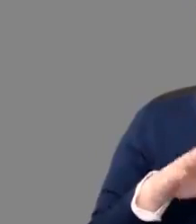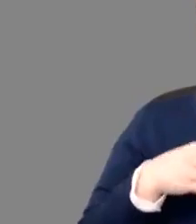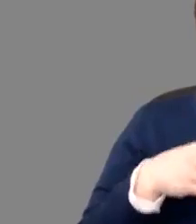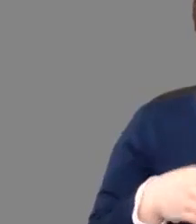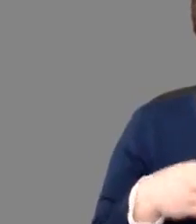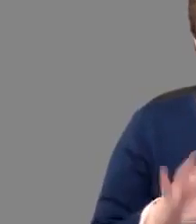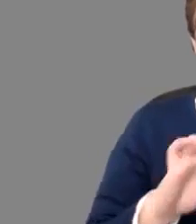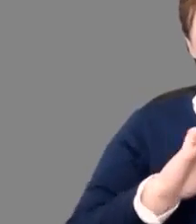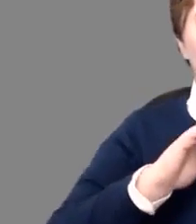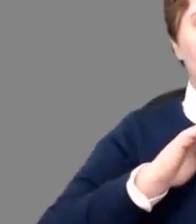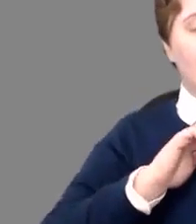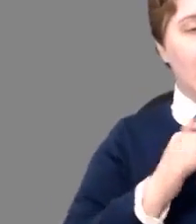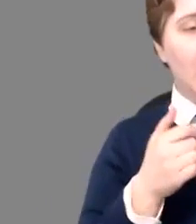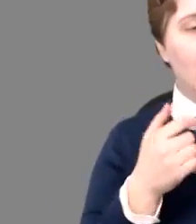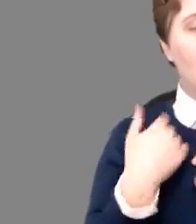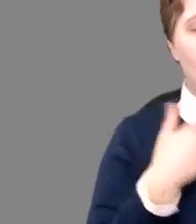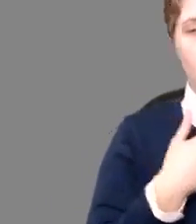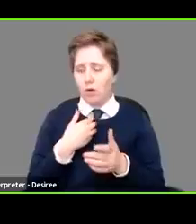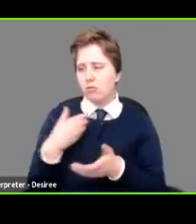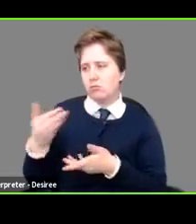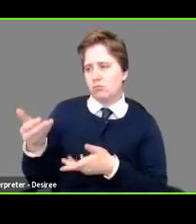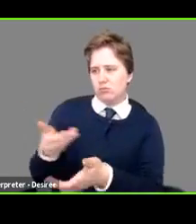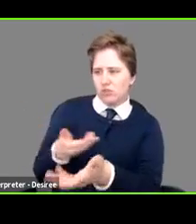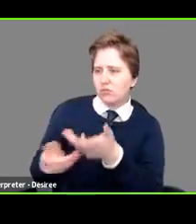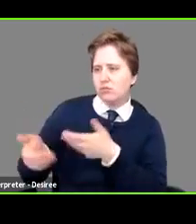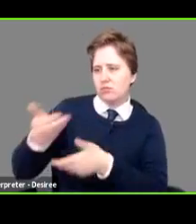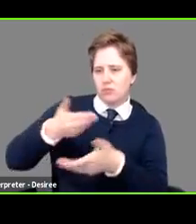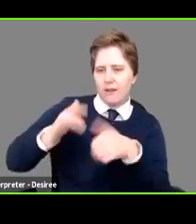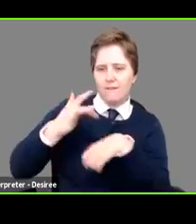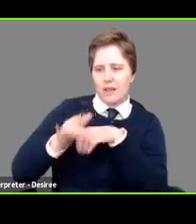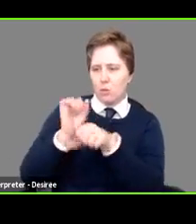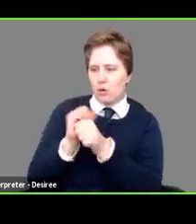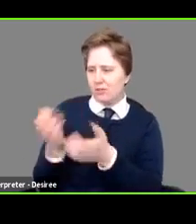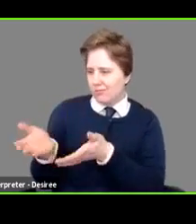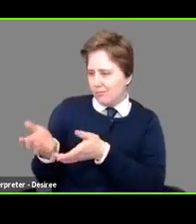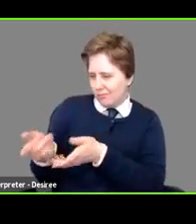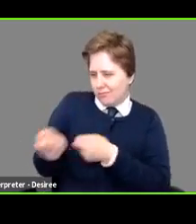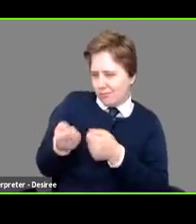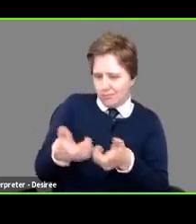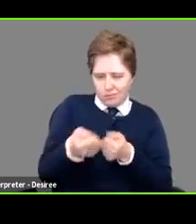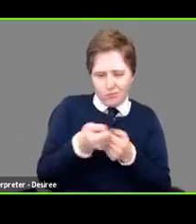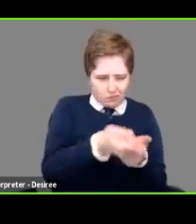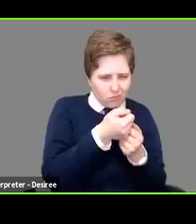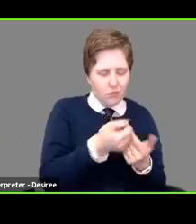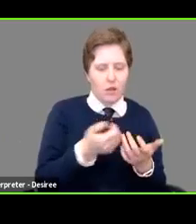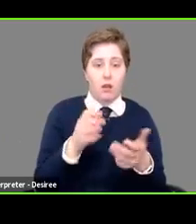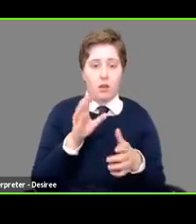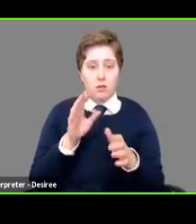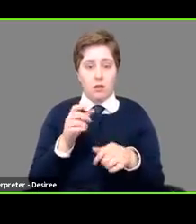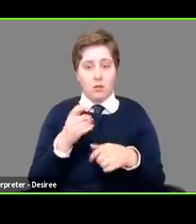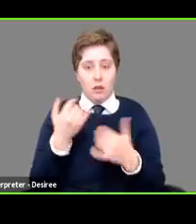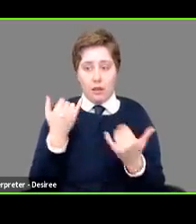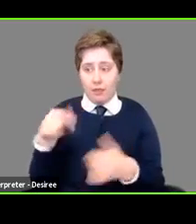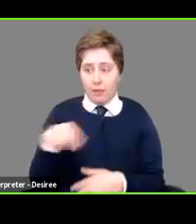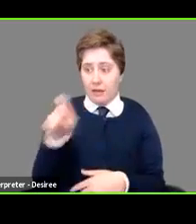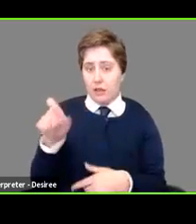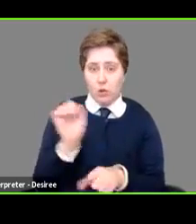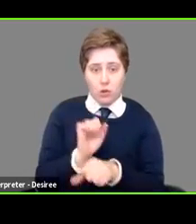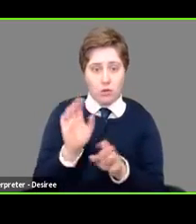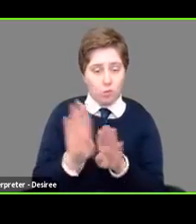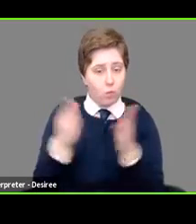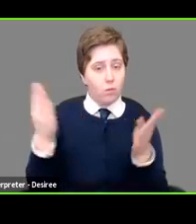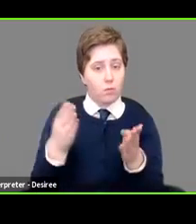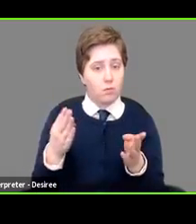are we attracting available workers, because as the doors begin to open, they're going to need those workers right away.